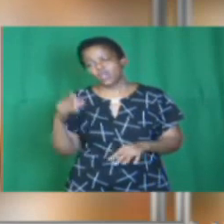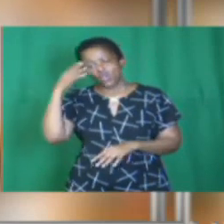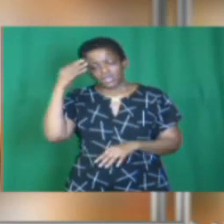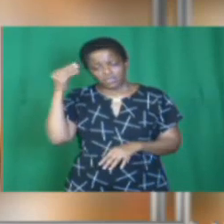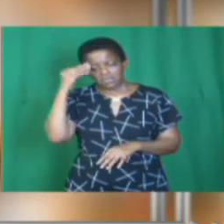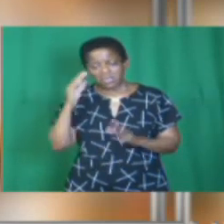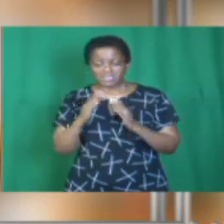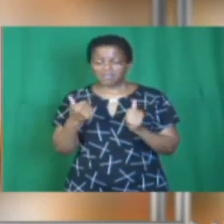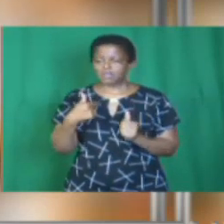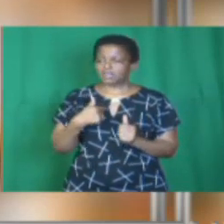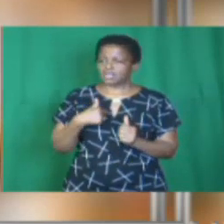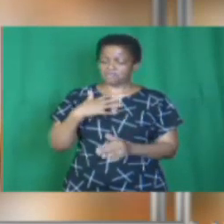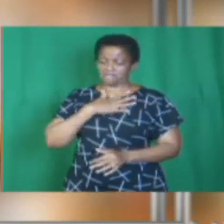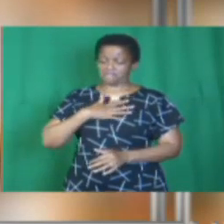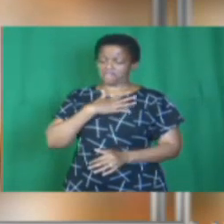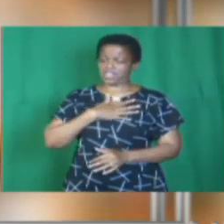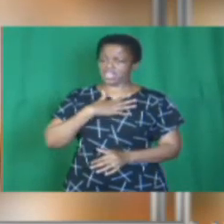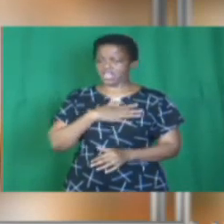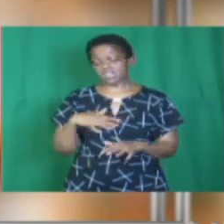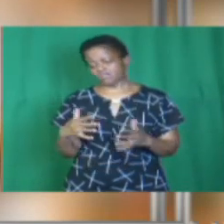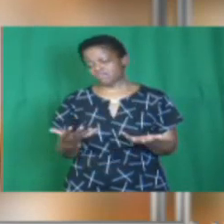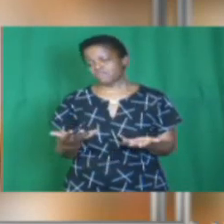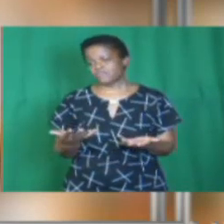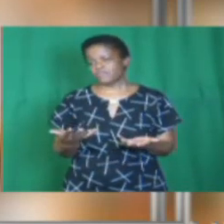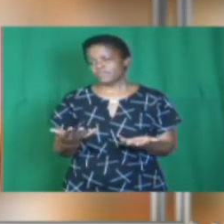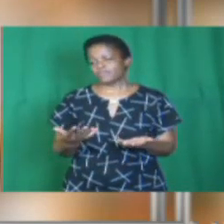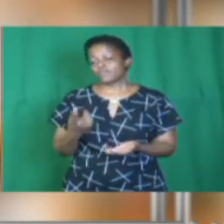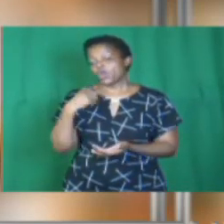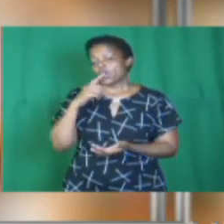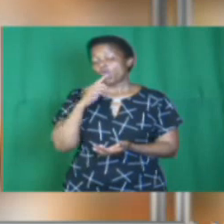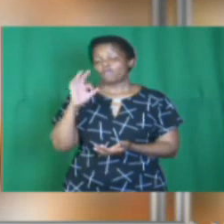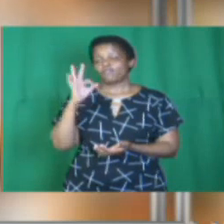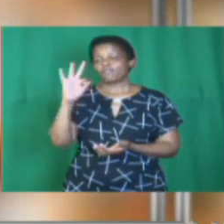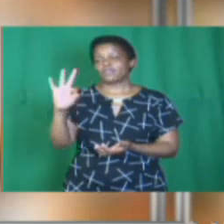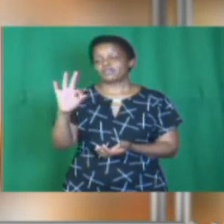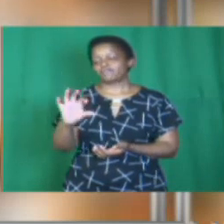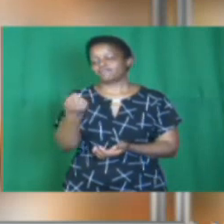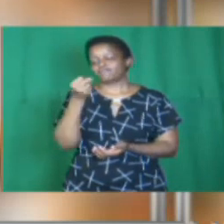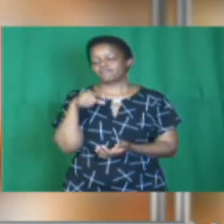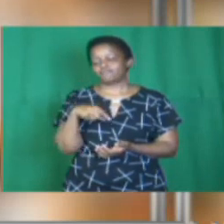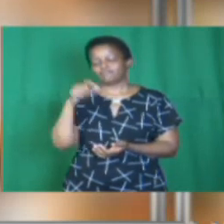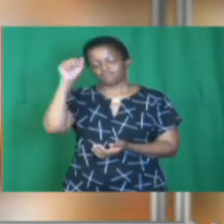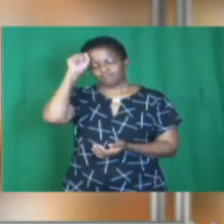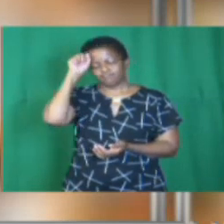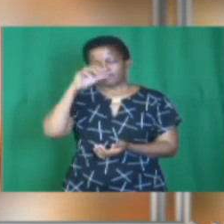be an emotion, could be a situation as well. So I hope the From Threes actually got that.